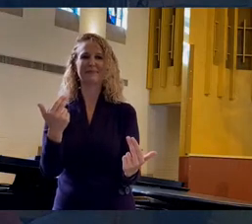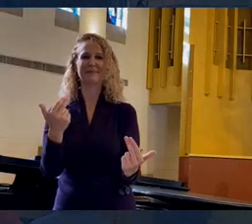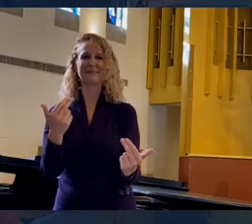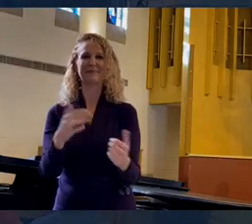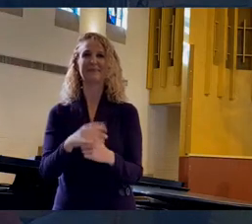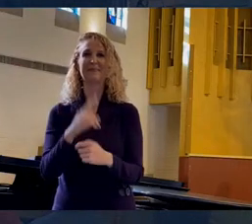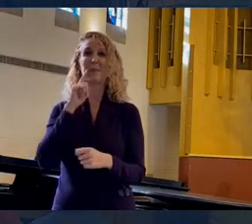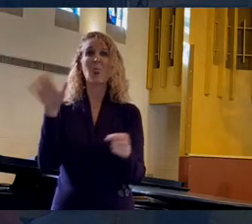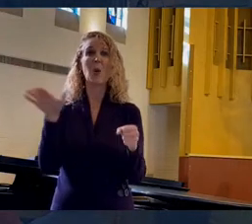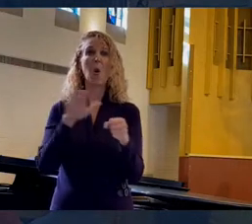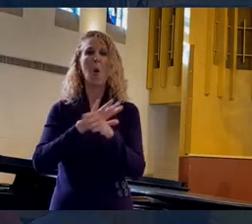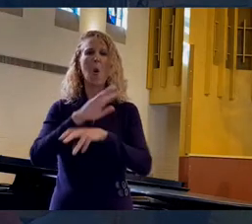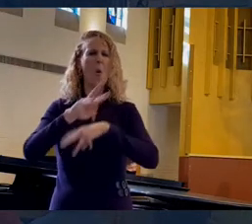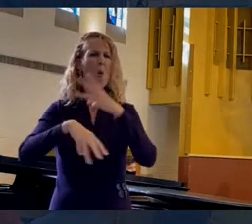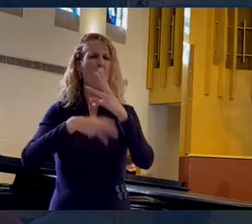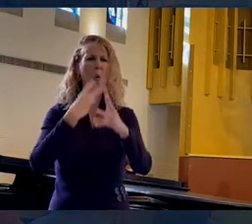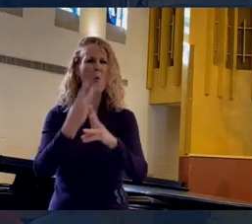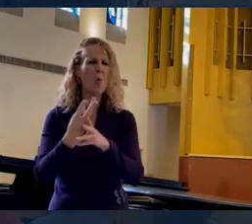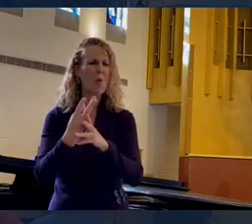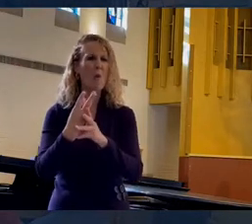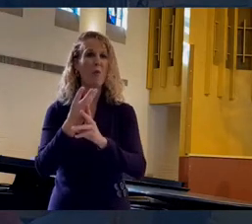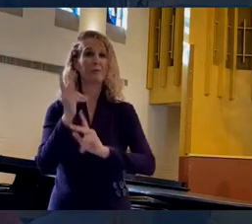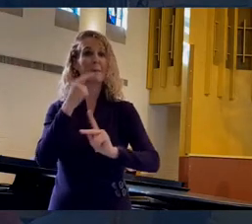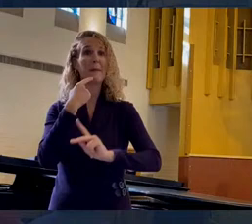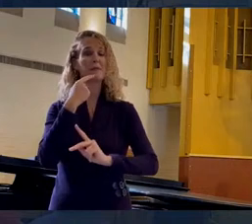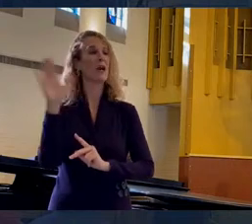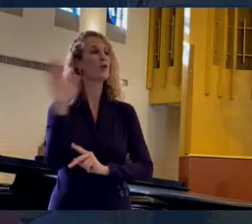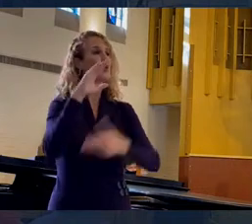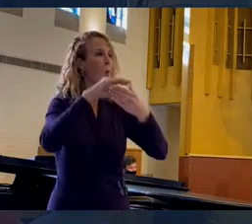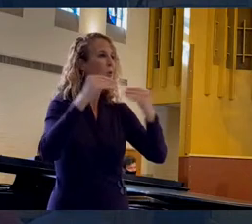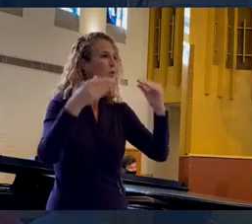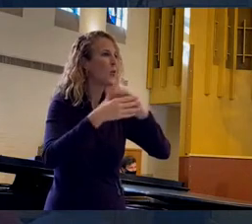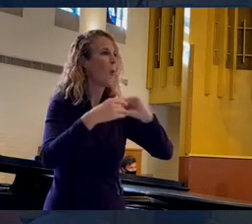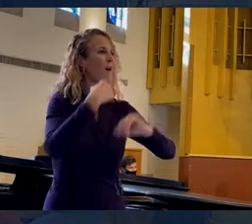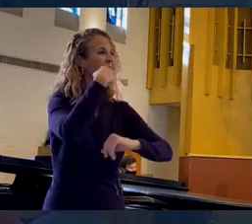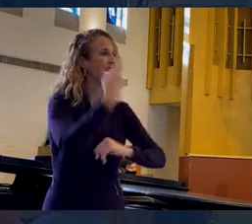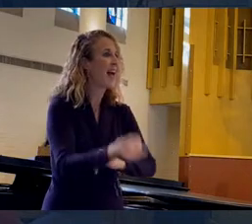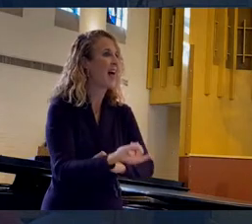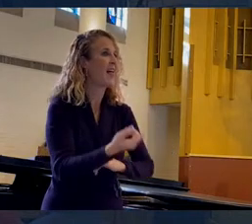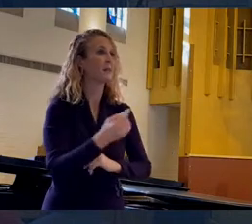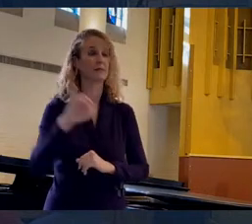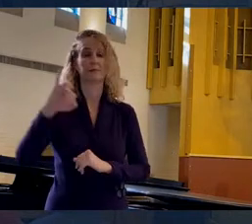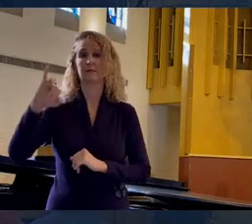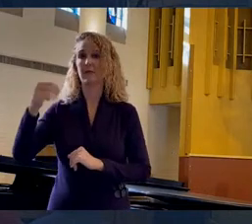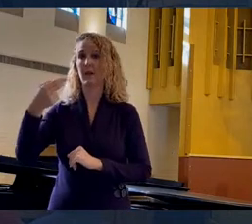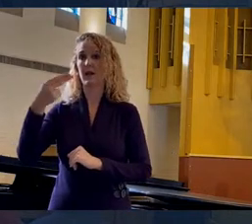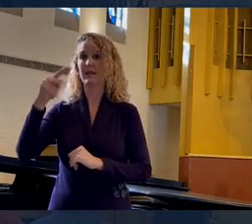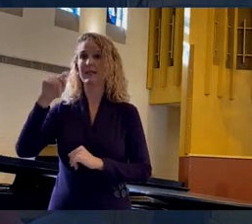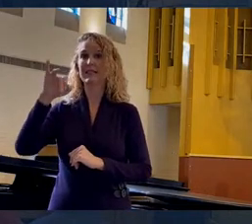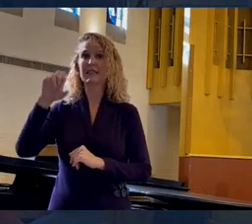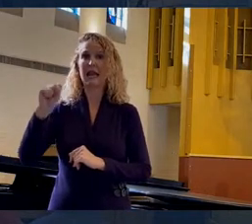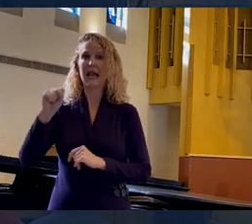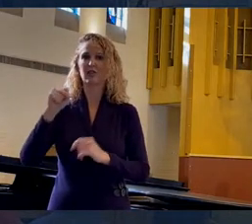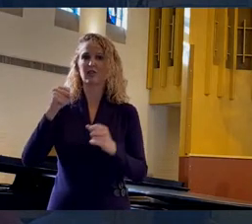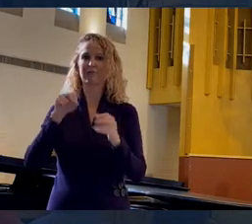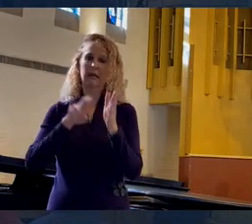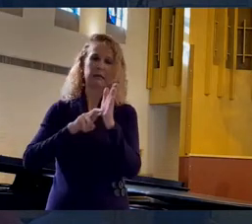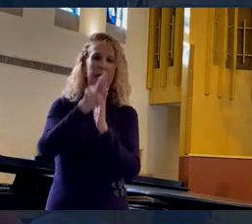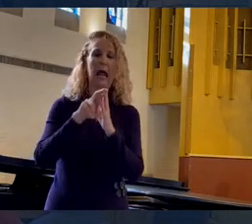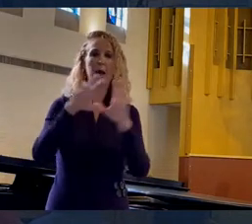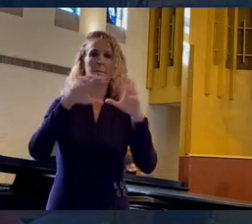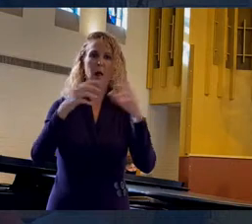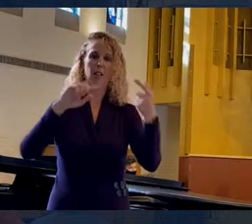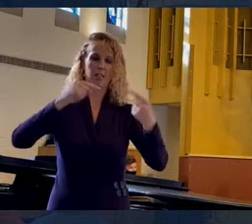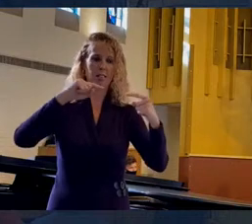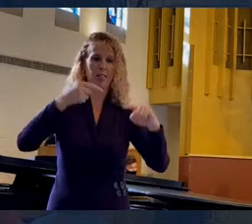All around the world, Jesuit institutions are saying, tell your story, your cannonball story. Ignatius was wounded by a cannonball, he had time to reflect,